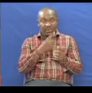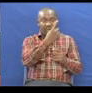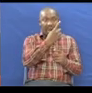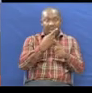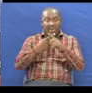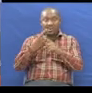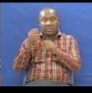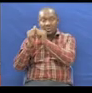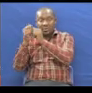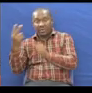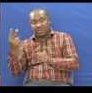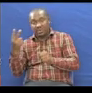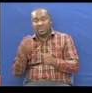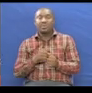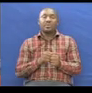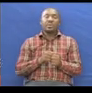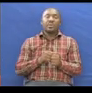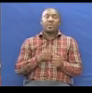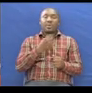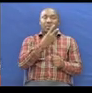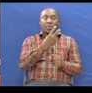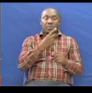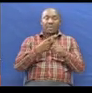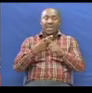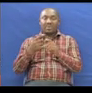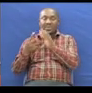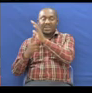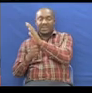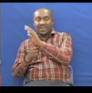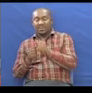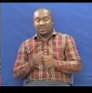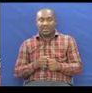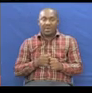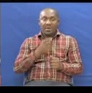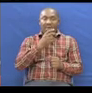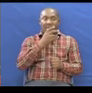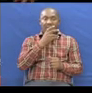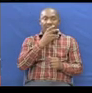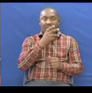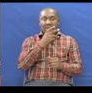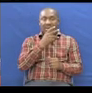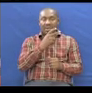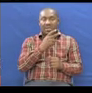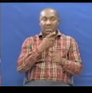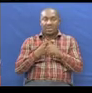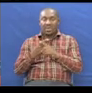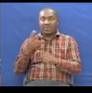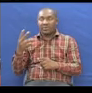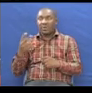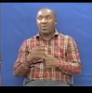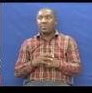6, 3 times 4. If you look on the 3 pairs, the one which can give you 7, it is only 3 and 4. And